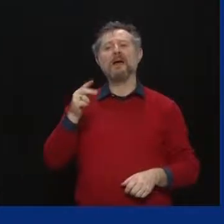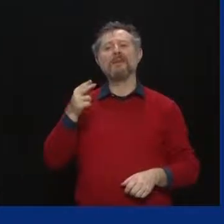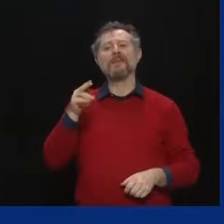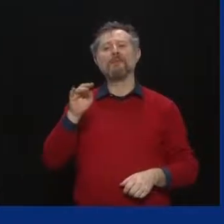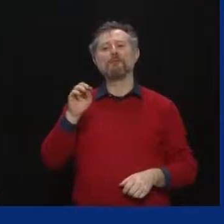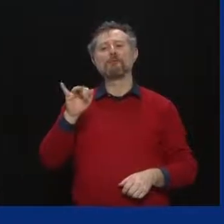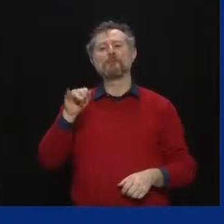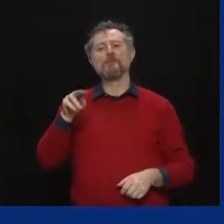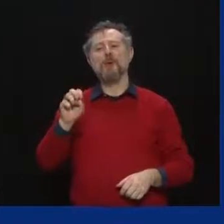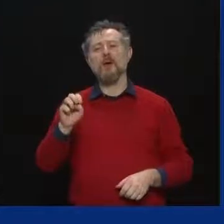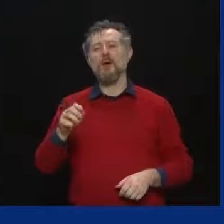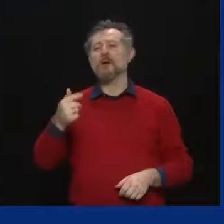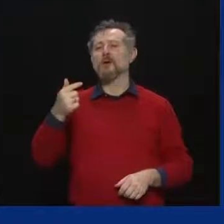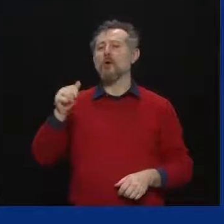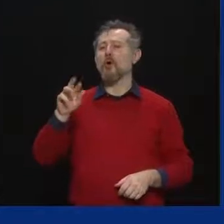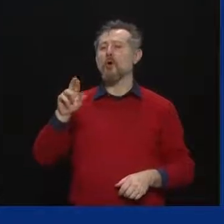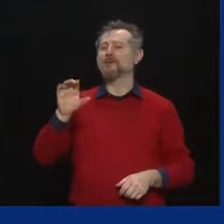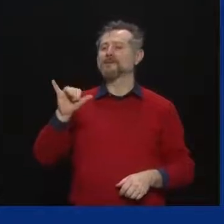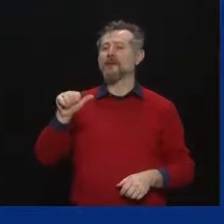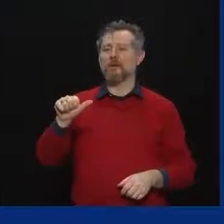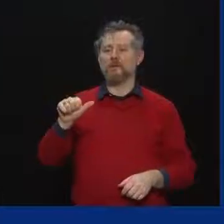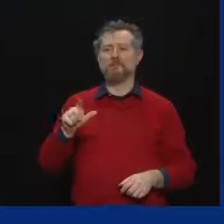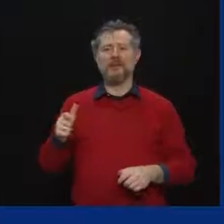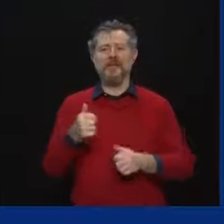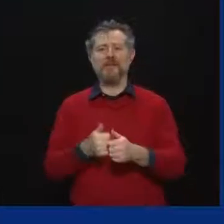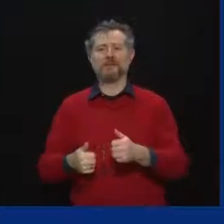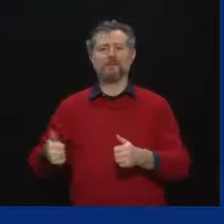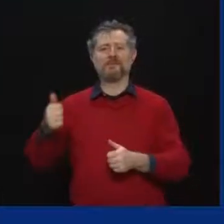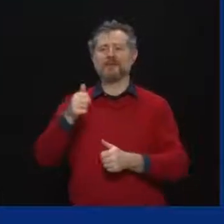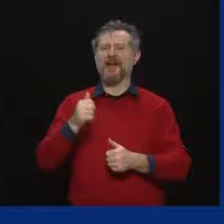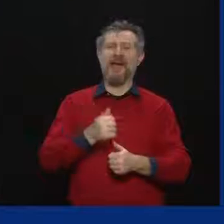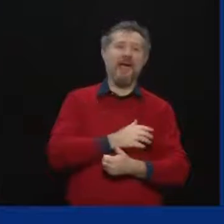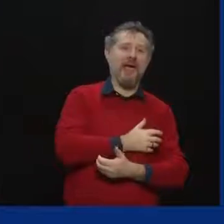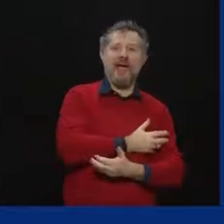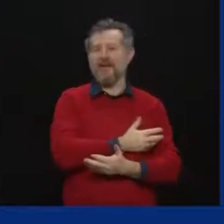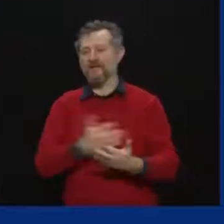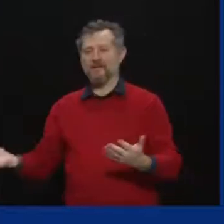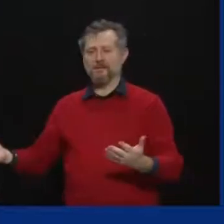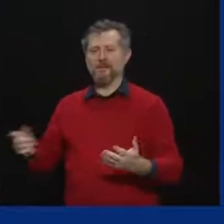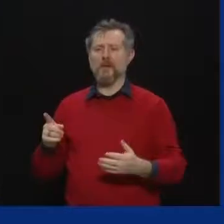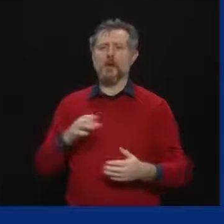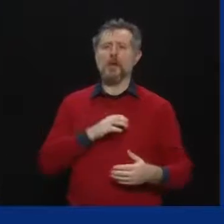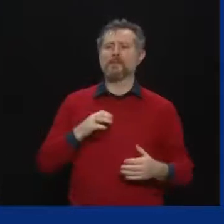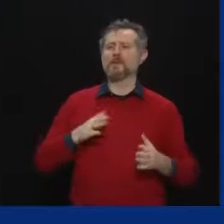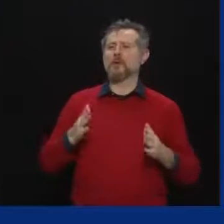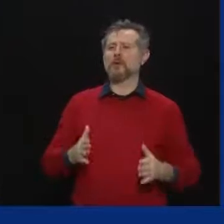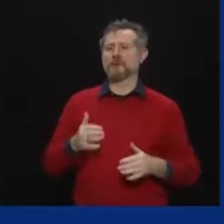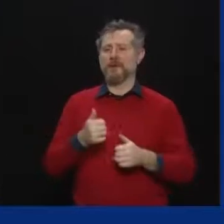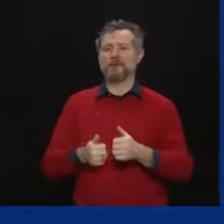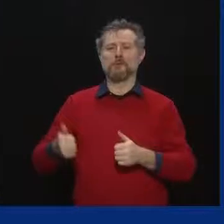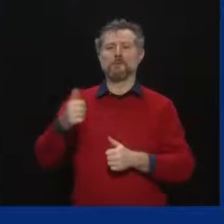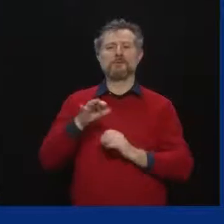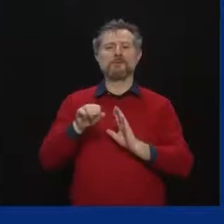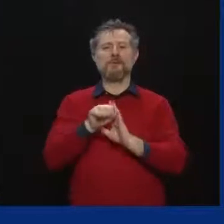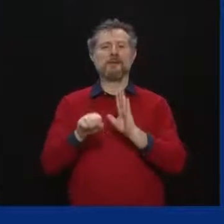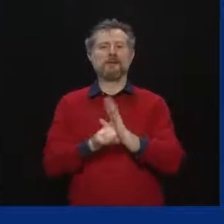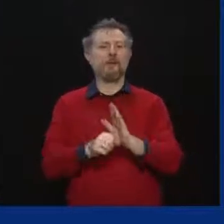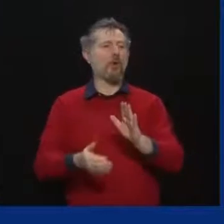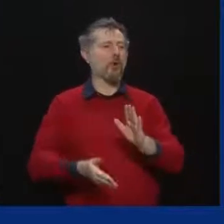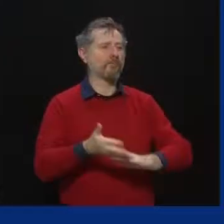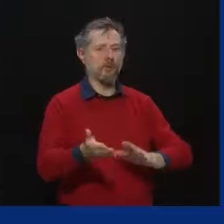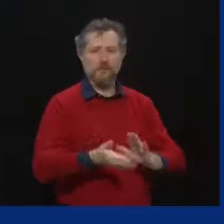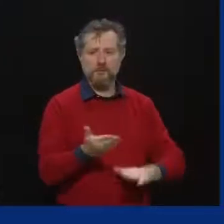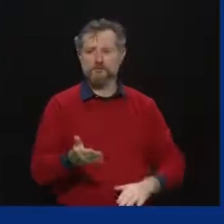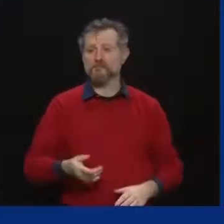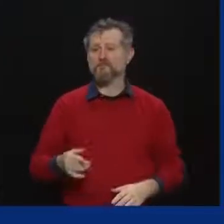our head of everything, commissioner of head of state operations, as well as Jackie Bray, the